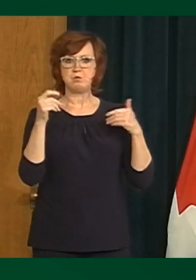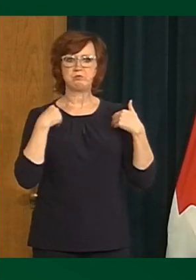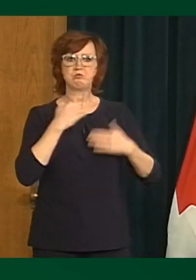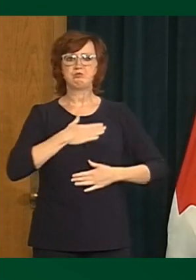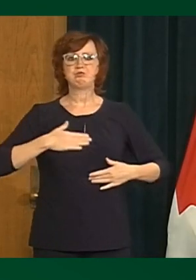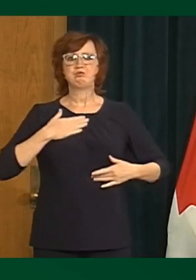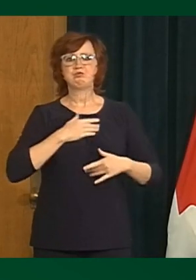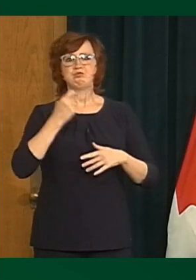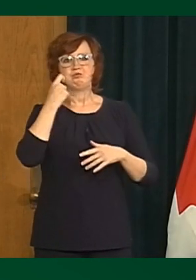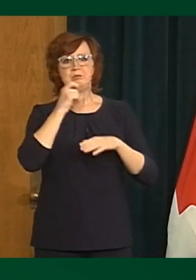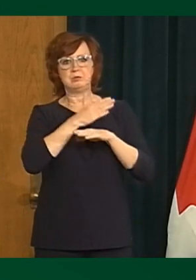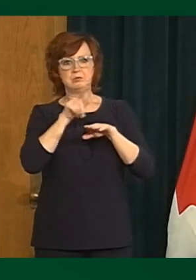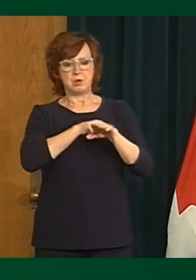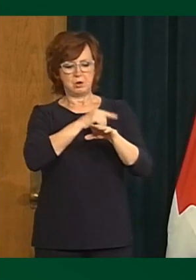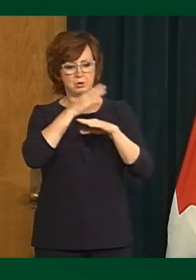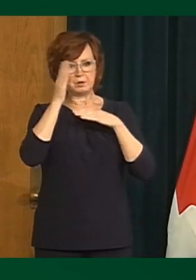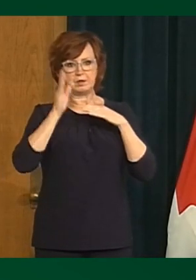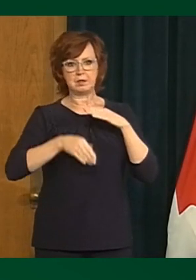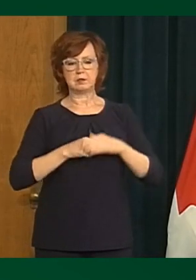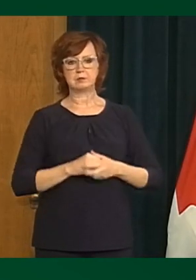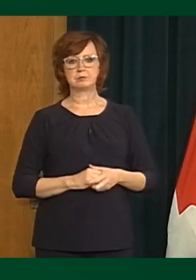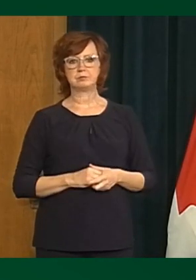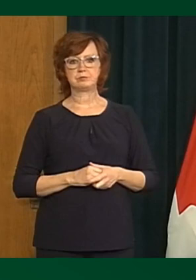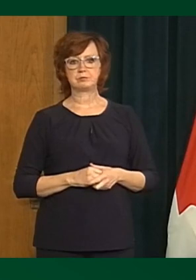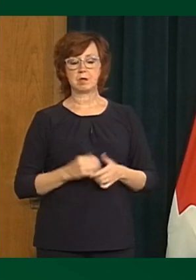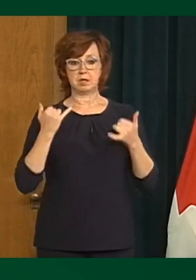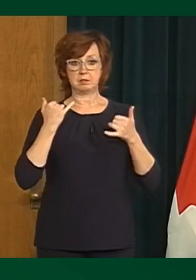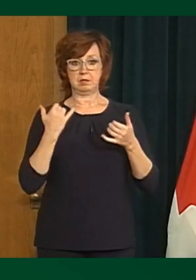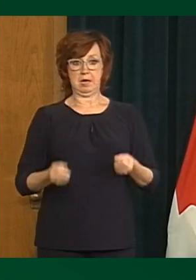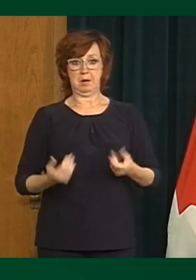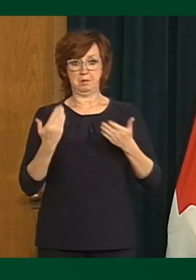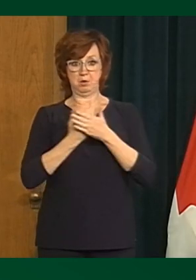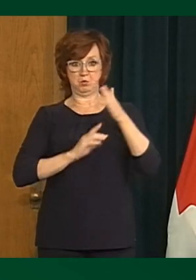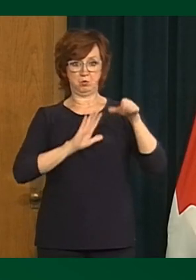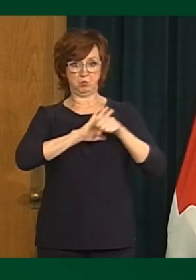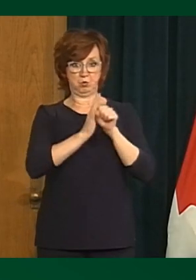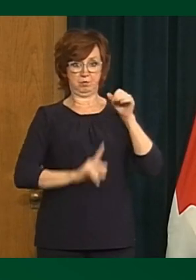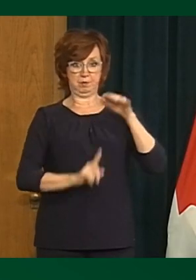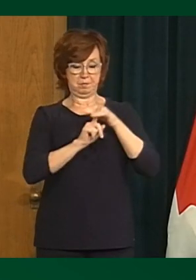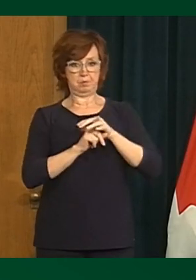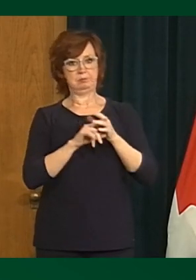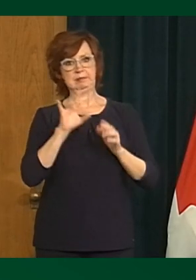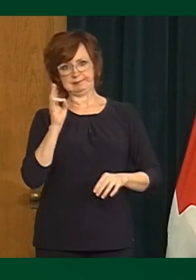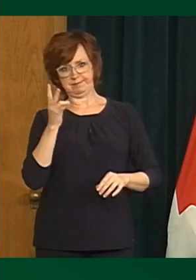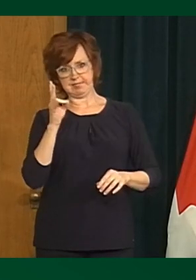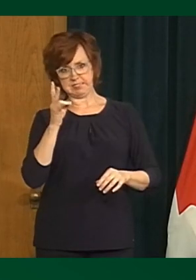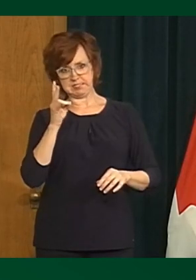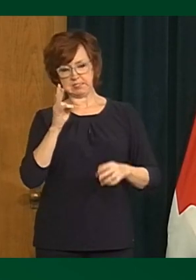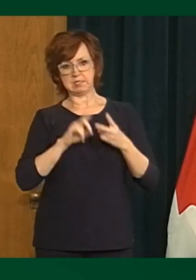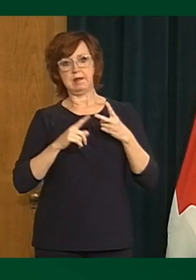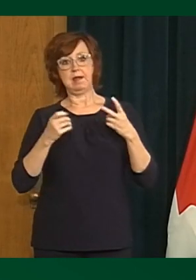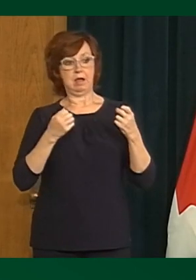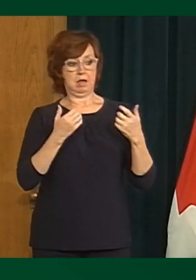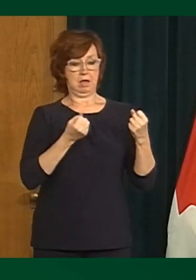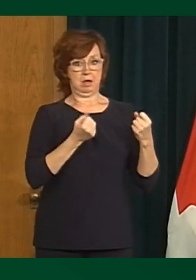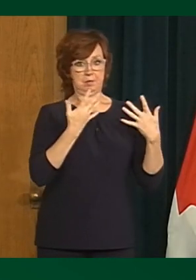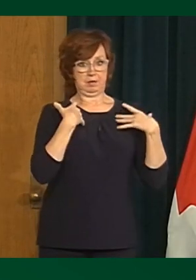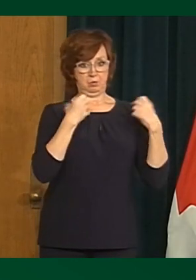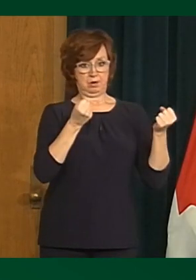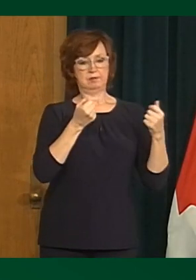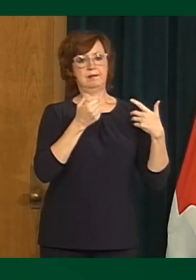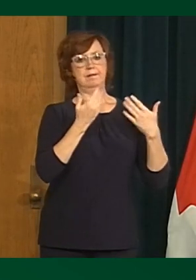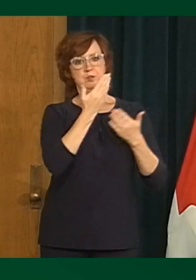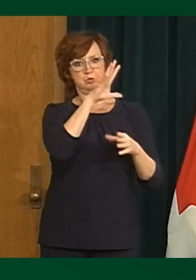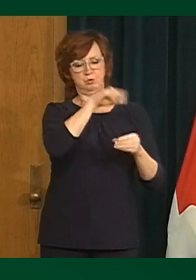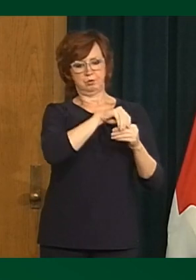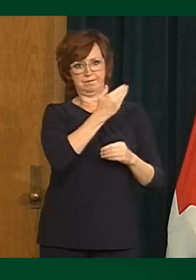an enjoyable long weekend. Today, we are reporting 7 additional cases as well as 15 more recoveries. The number